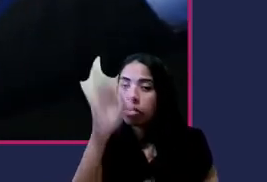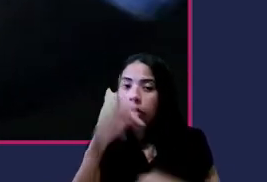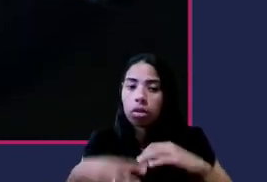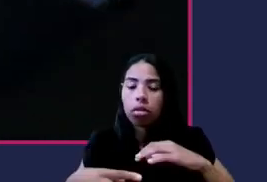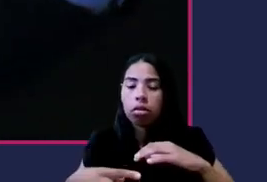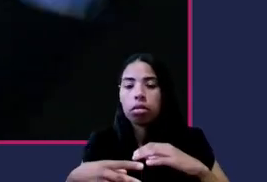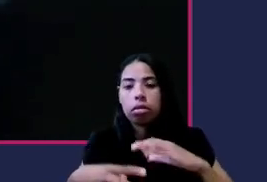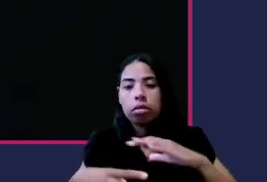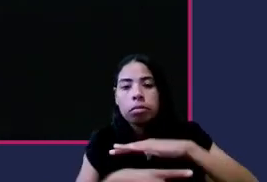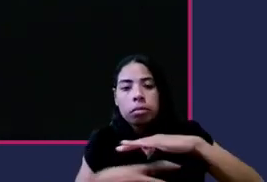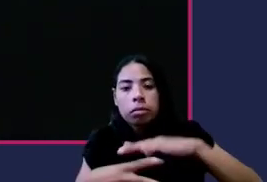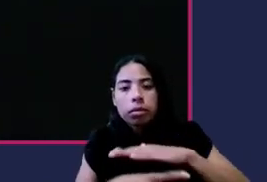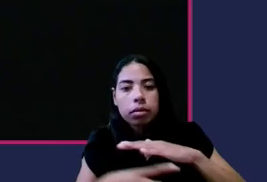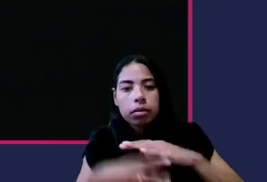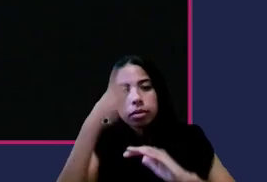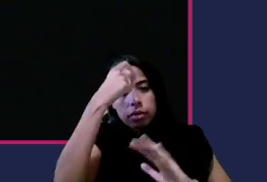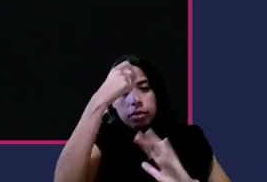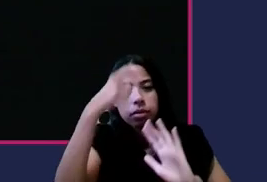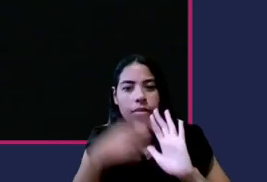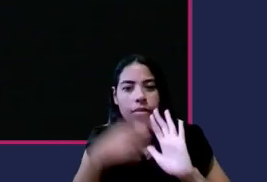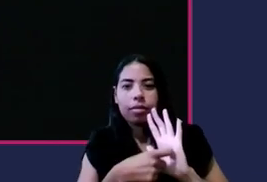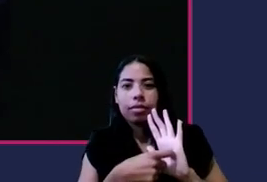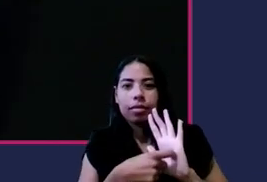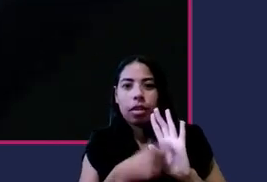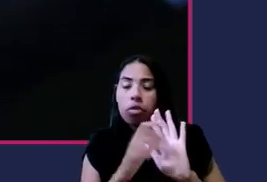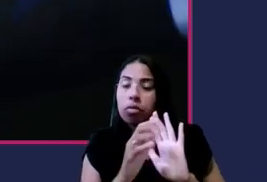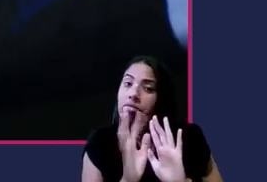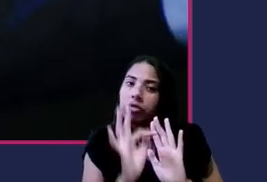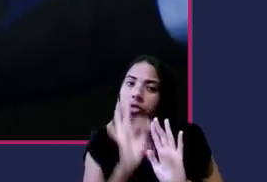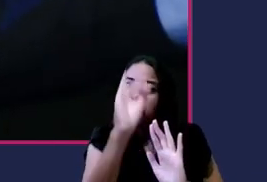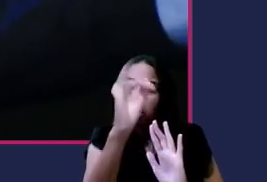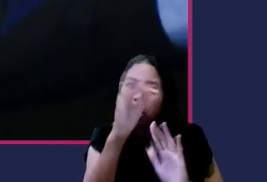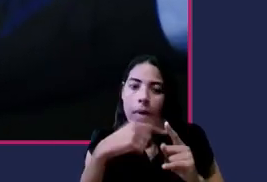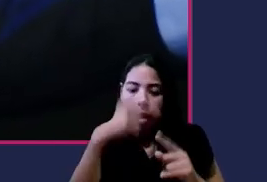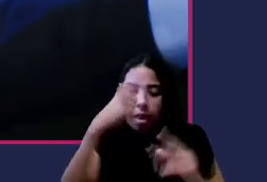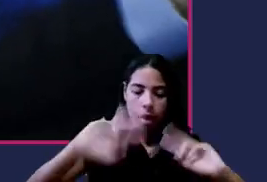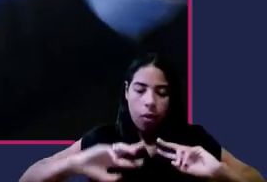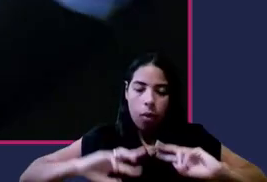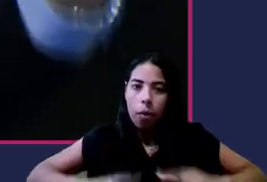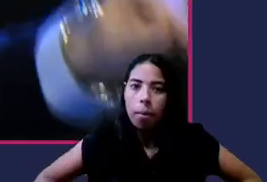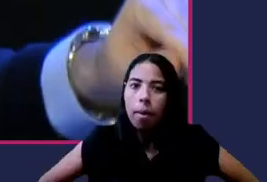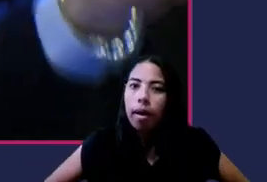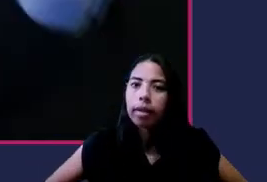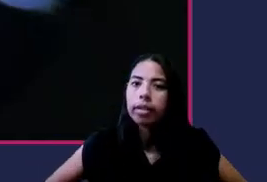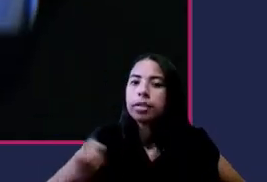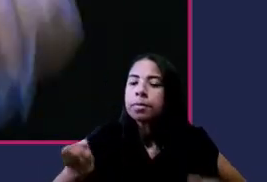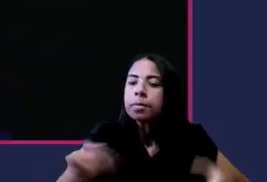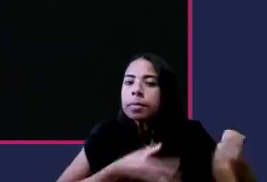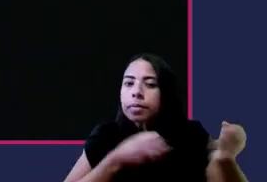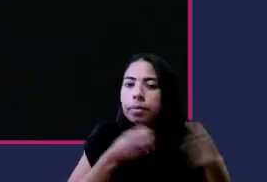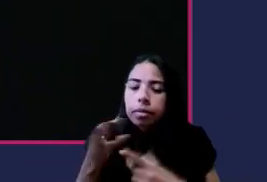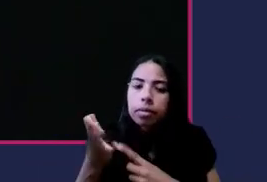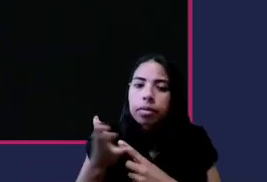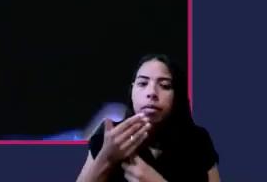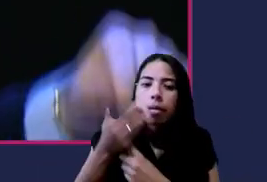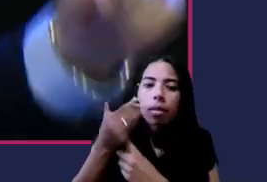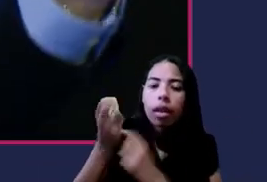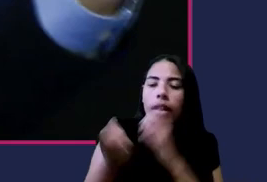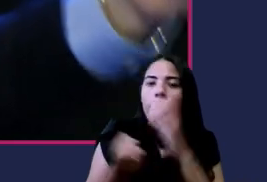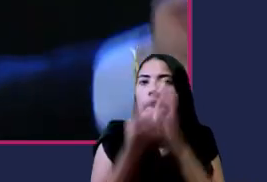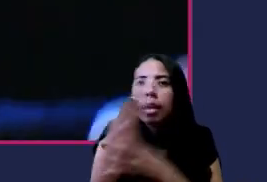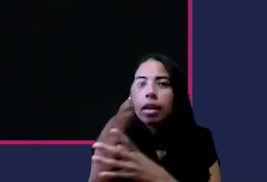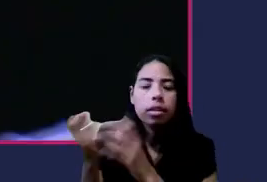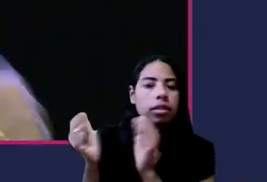people here like surgery a lot, you know. I can get a robot to do that. In a few years, we'll be able to do that.